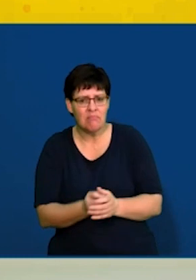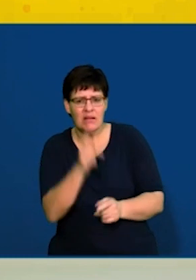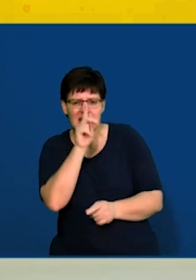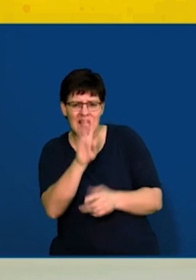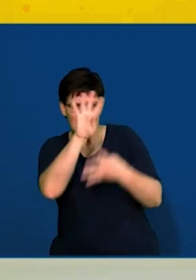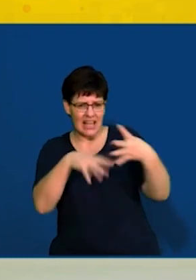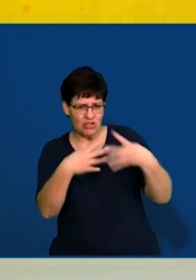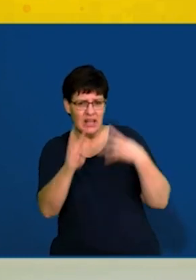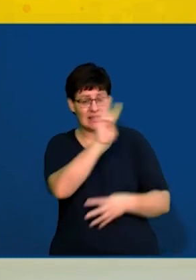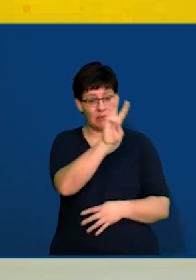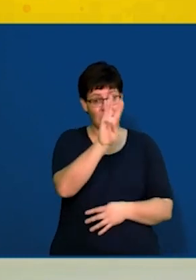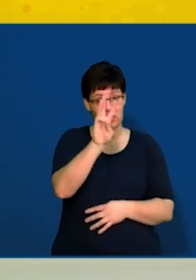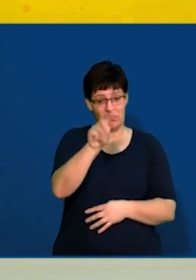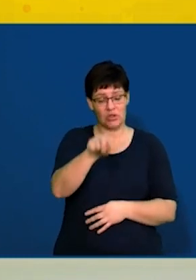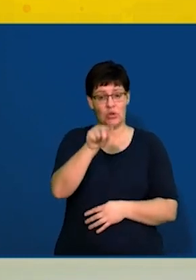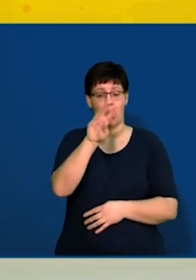on